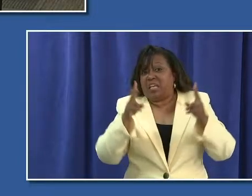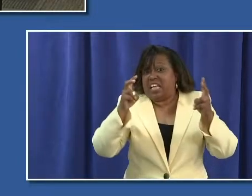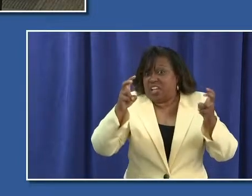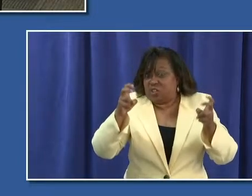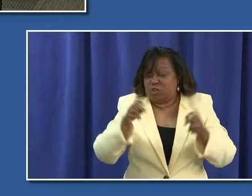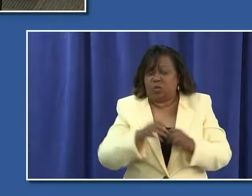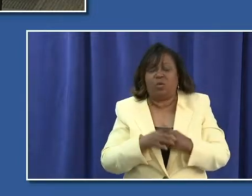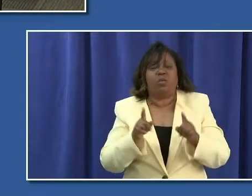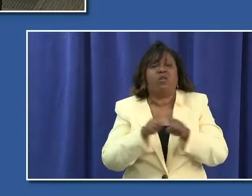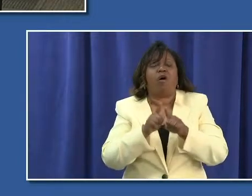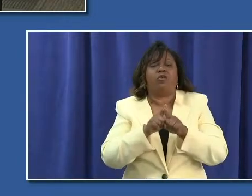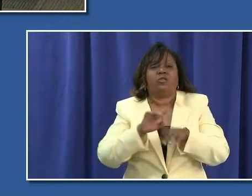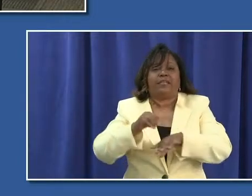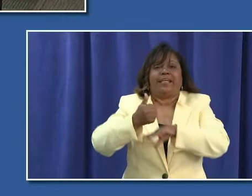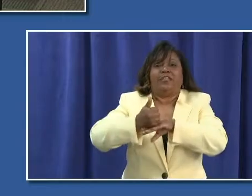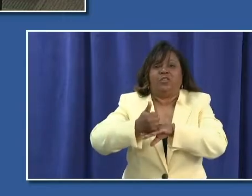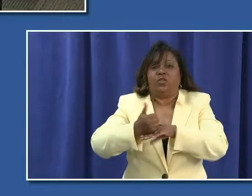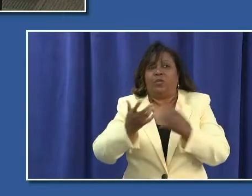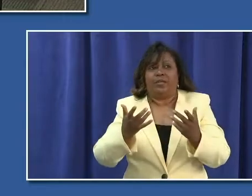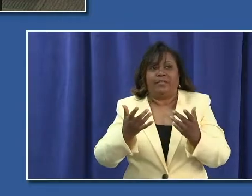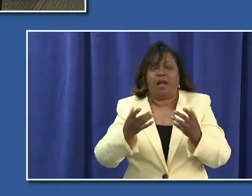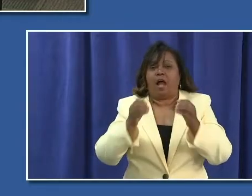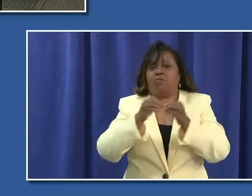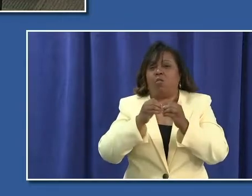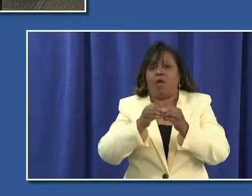issues. We've also instituted a